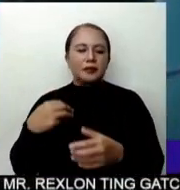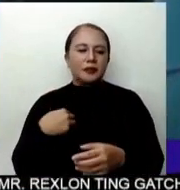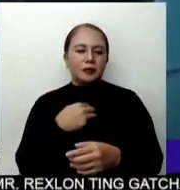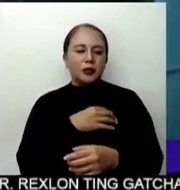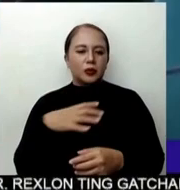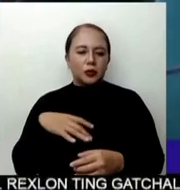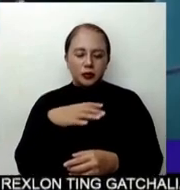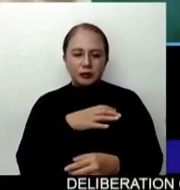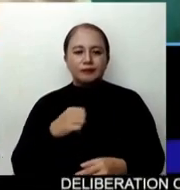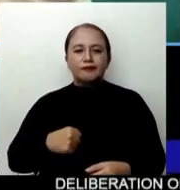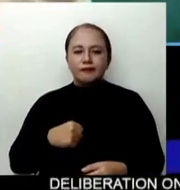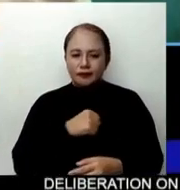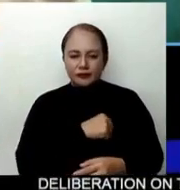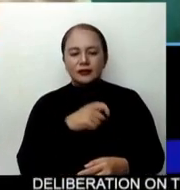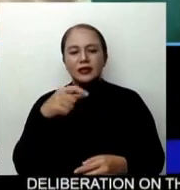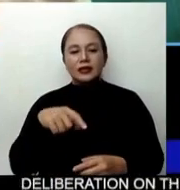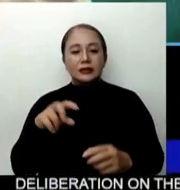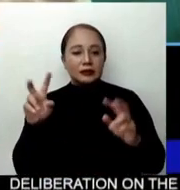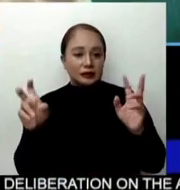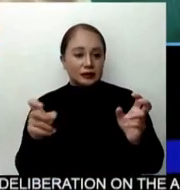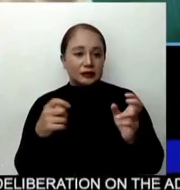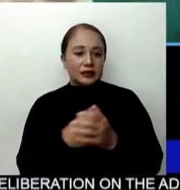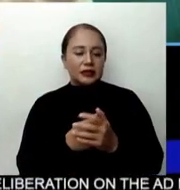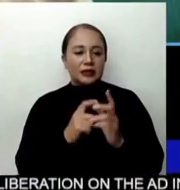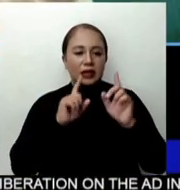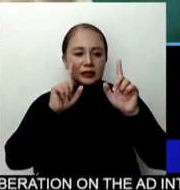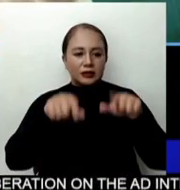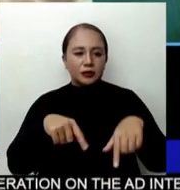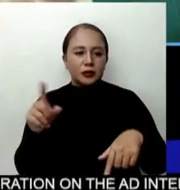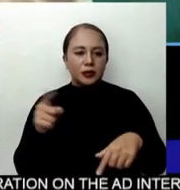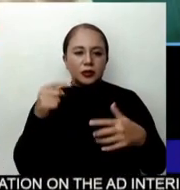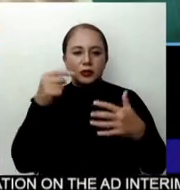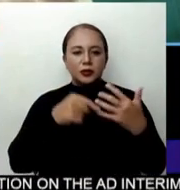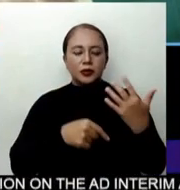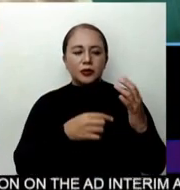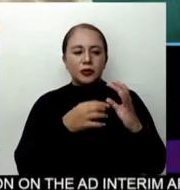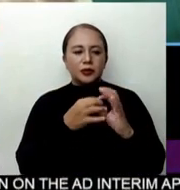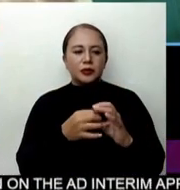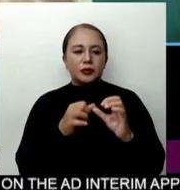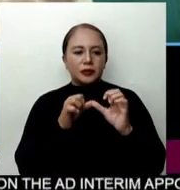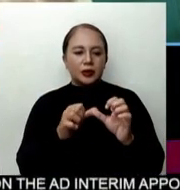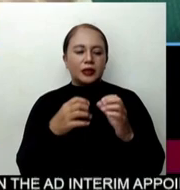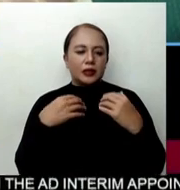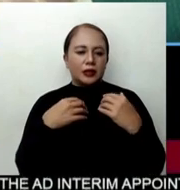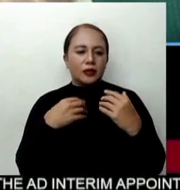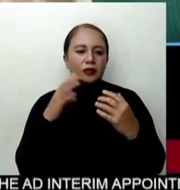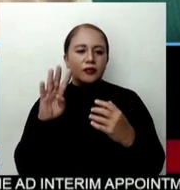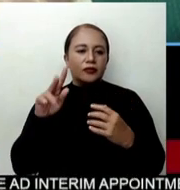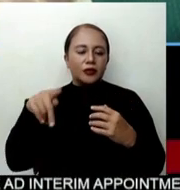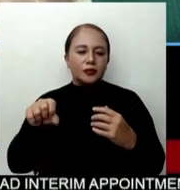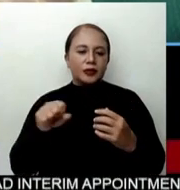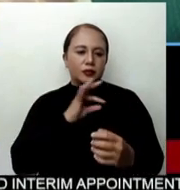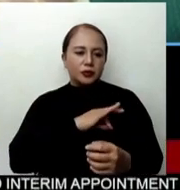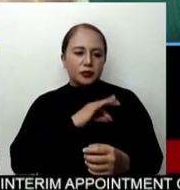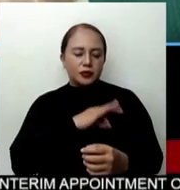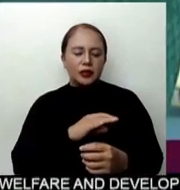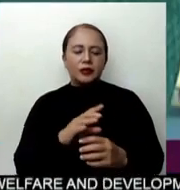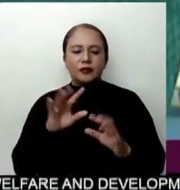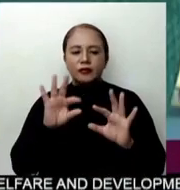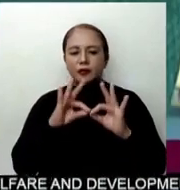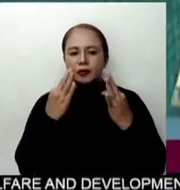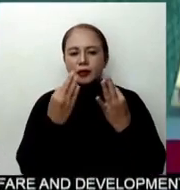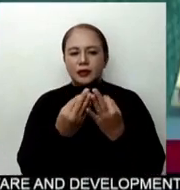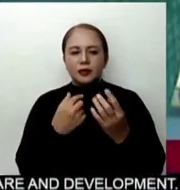senators. Among the issues that Gatchalian responded to are those pertaining to continuous help for 4Ps beneficiaries and poor families. He said